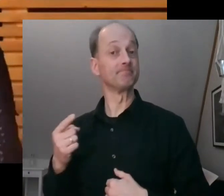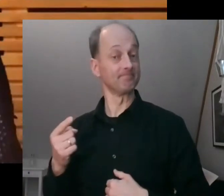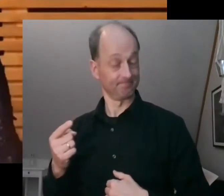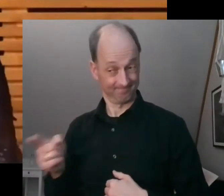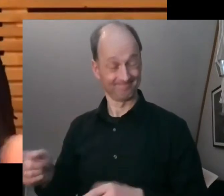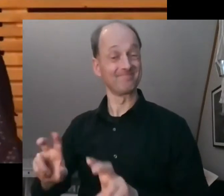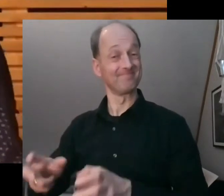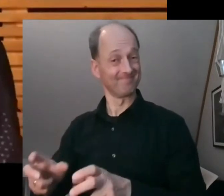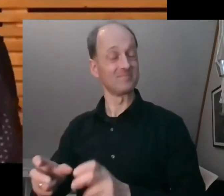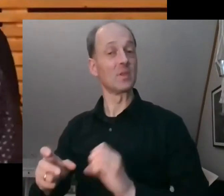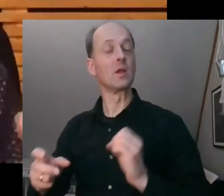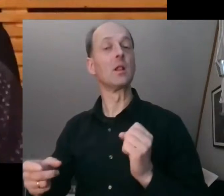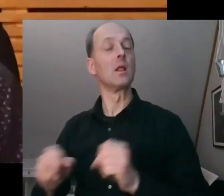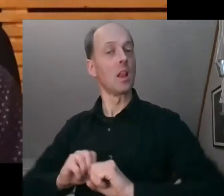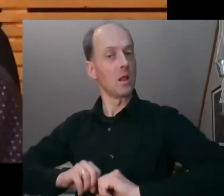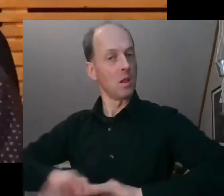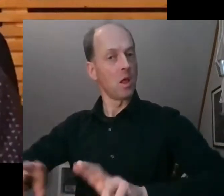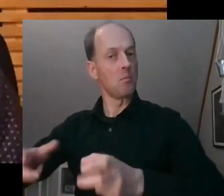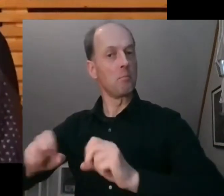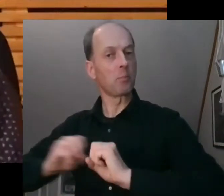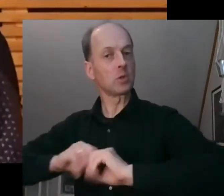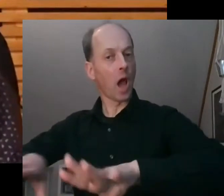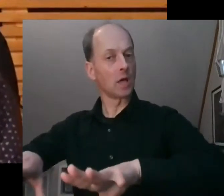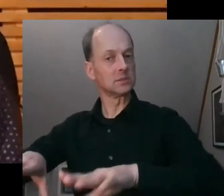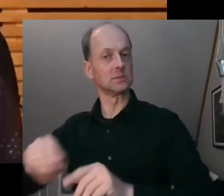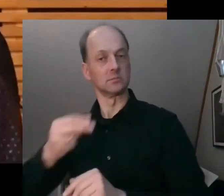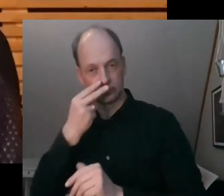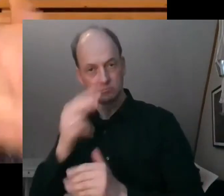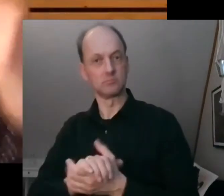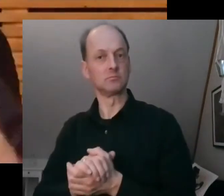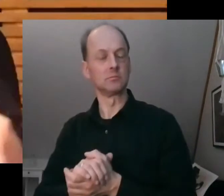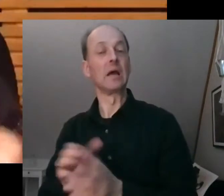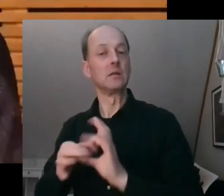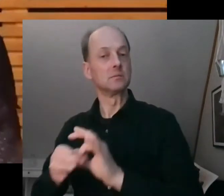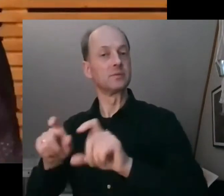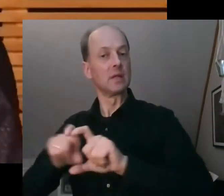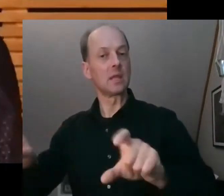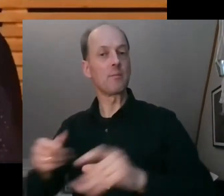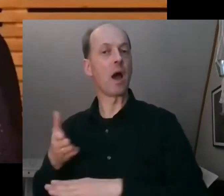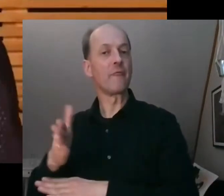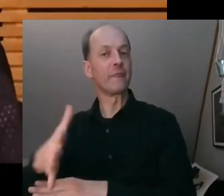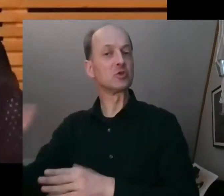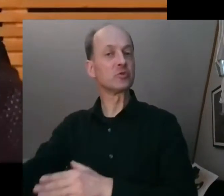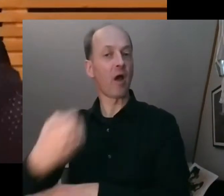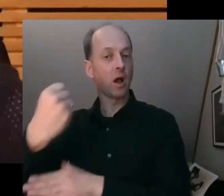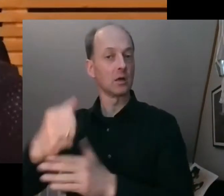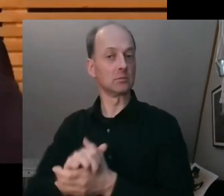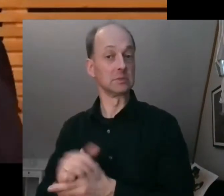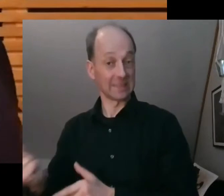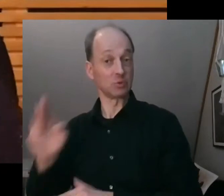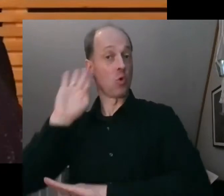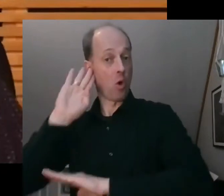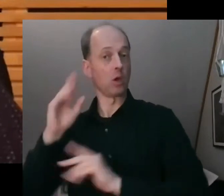we were talking about a postcard where we were talking about fish catching, and it's a popular